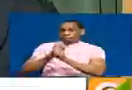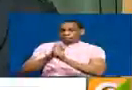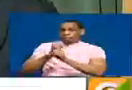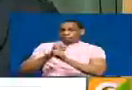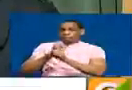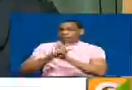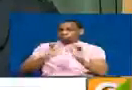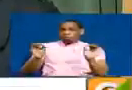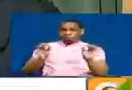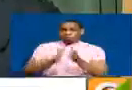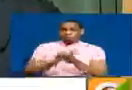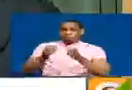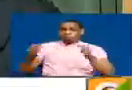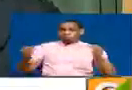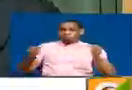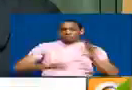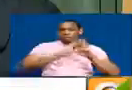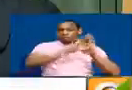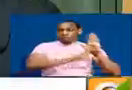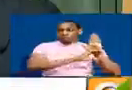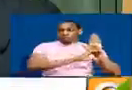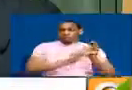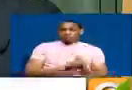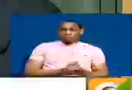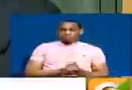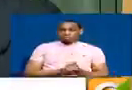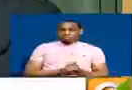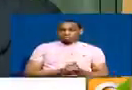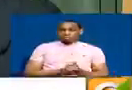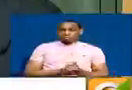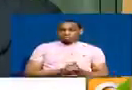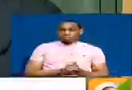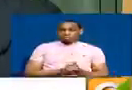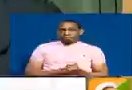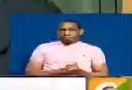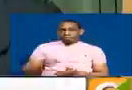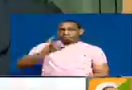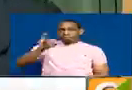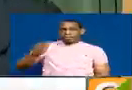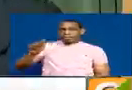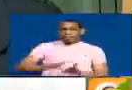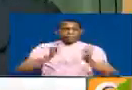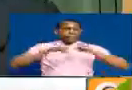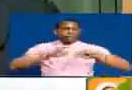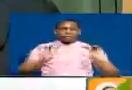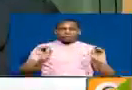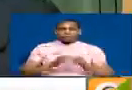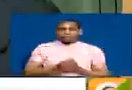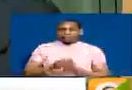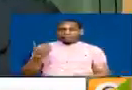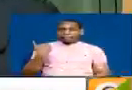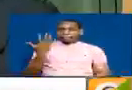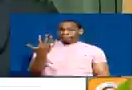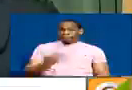or not done contrary to the Constitution. Tuyot J.A. dissenting.